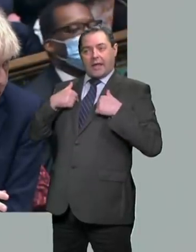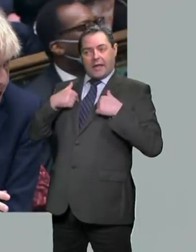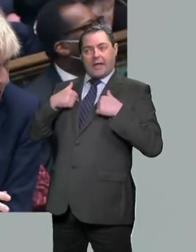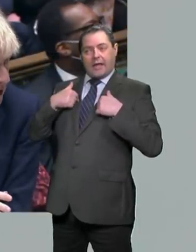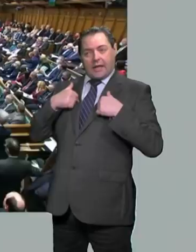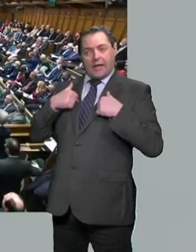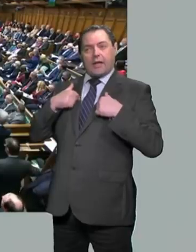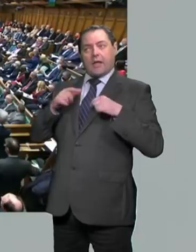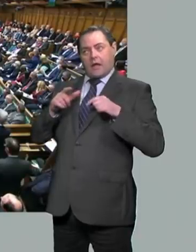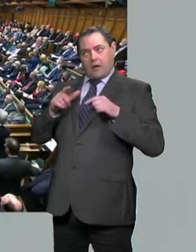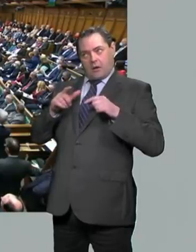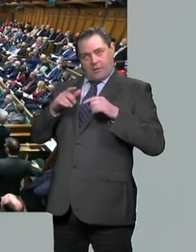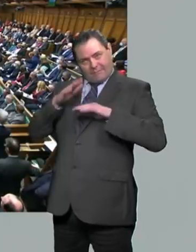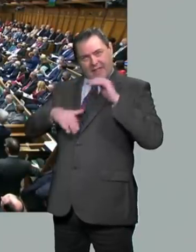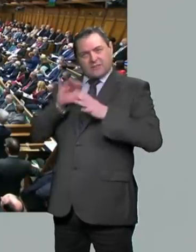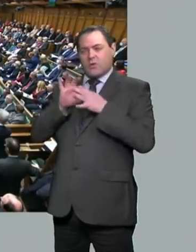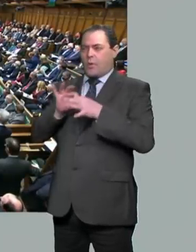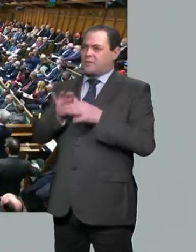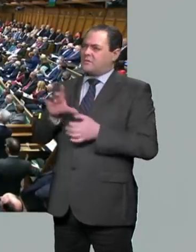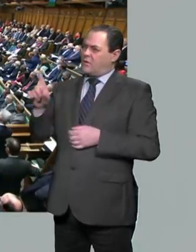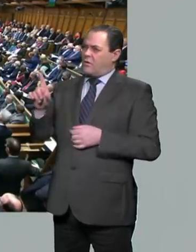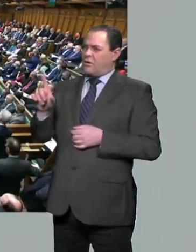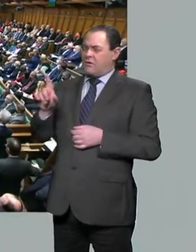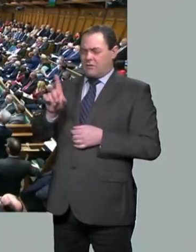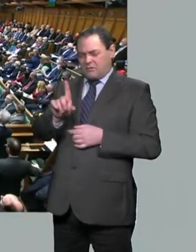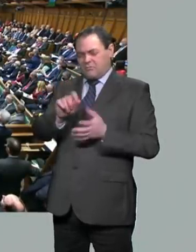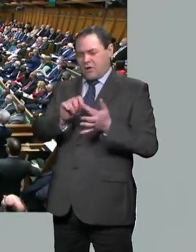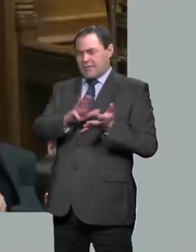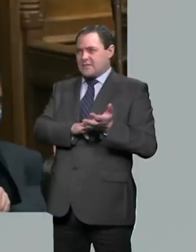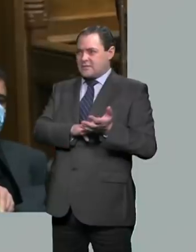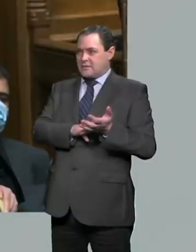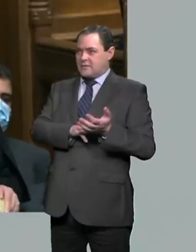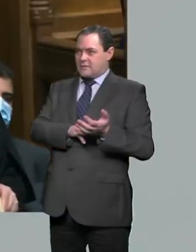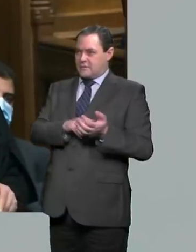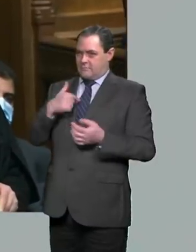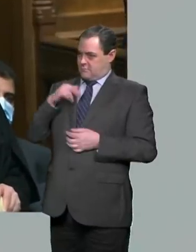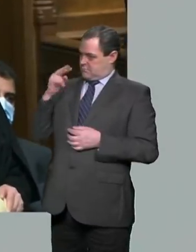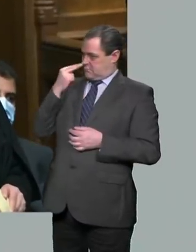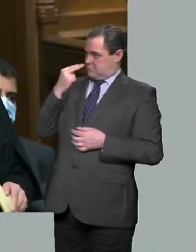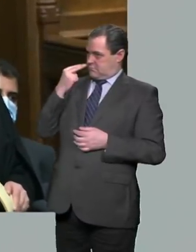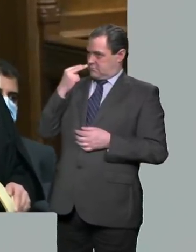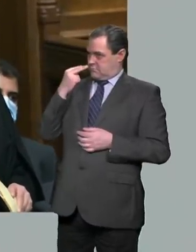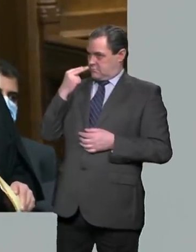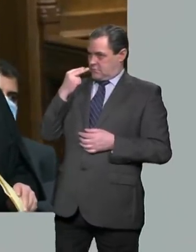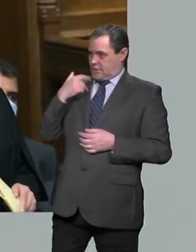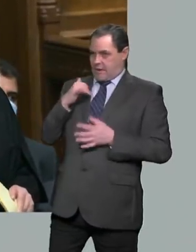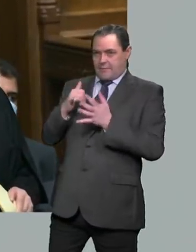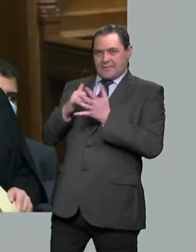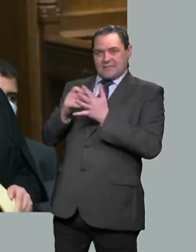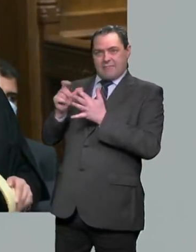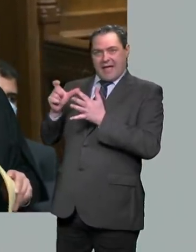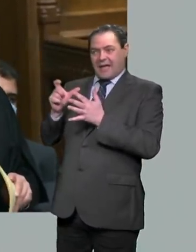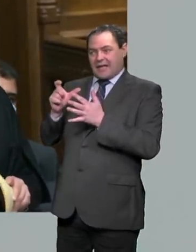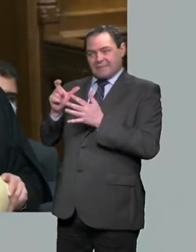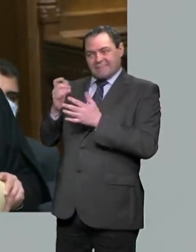are building a coalition. Just a minute. Prime Minister, I'm this way, not that way. Maybe Specsavers might be the answer to see where I